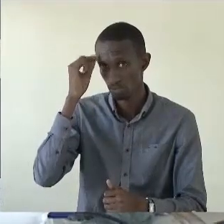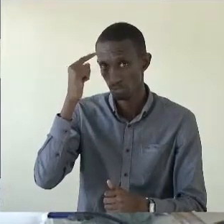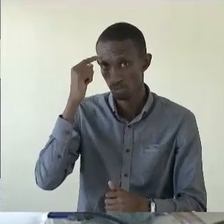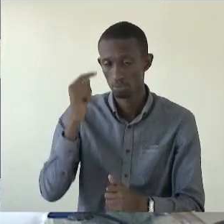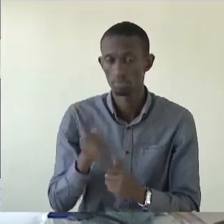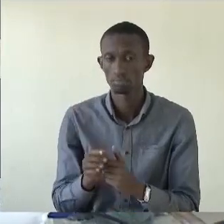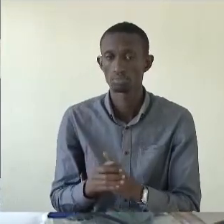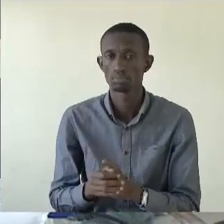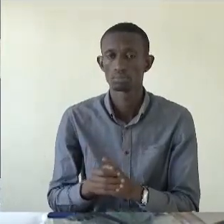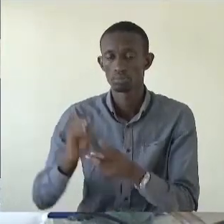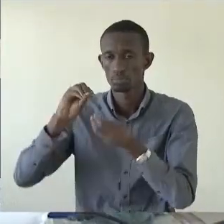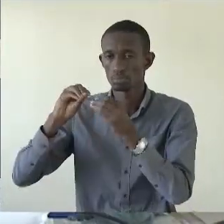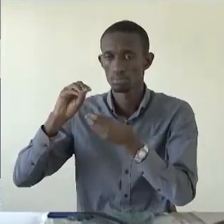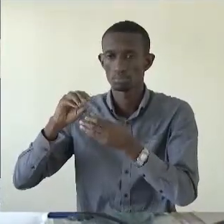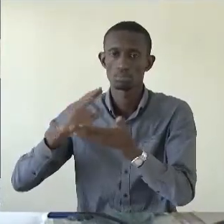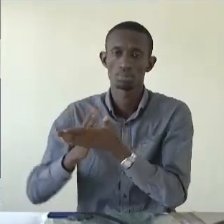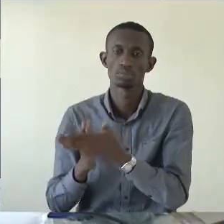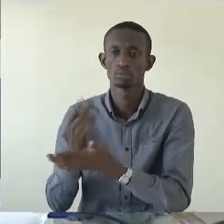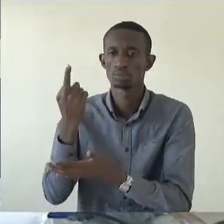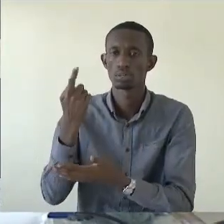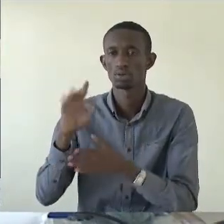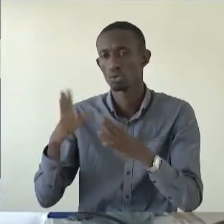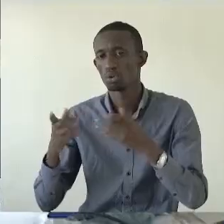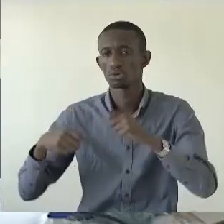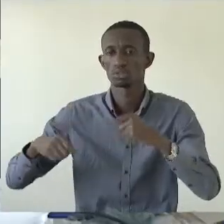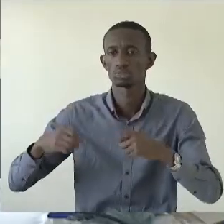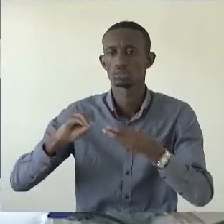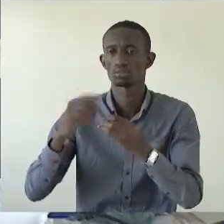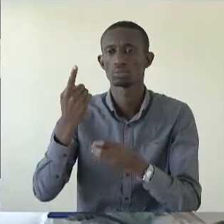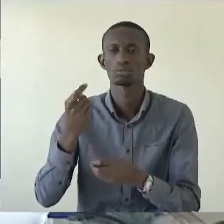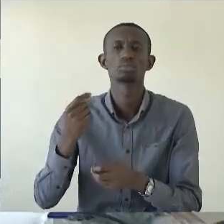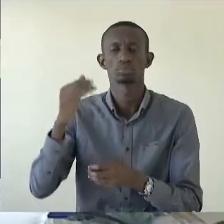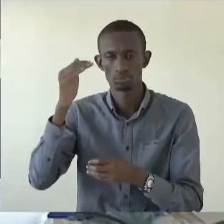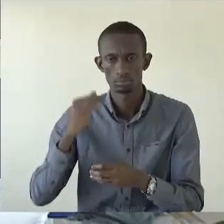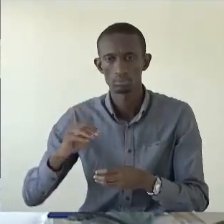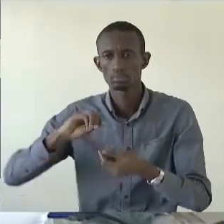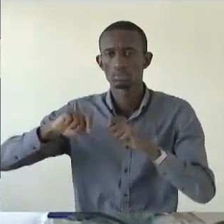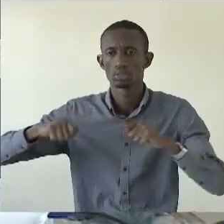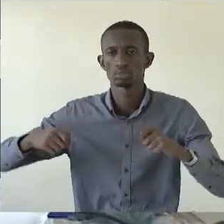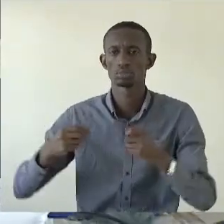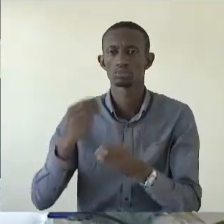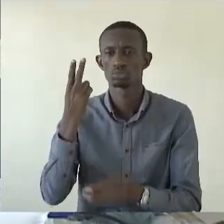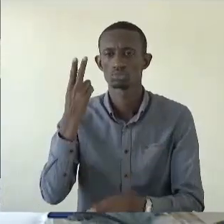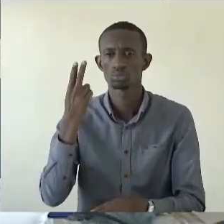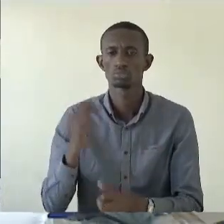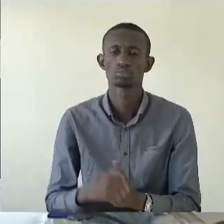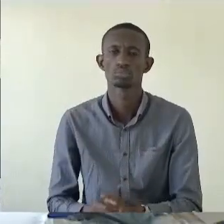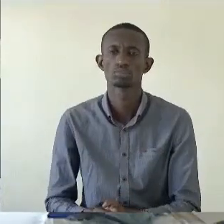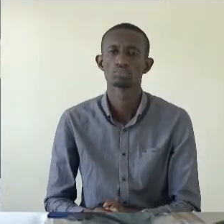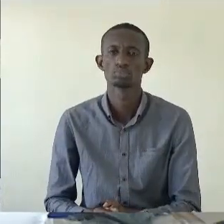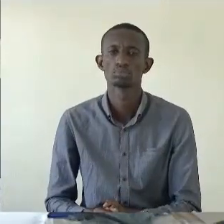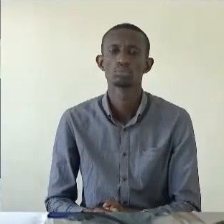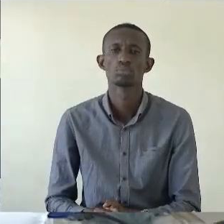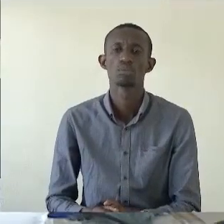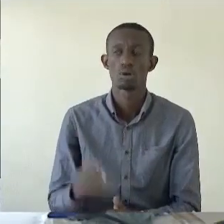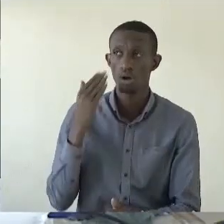part 1, or reaction number 1. And reaction 2, the reaction 2 we have said is where